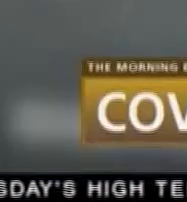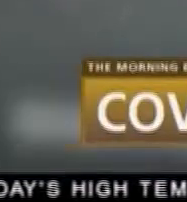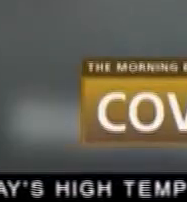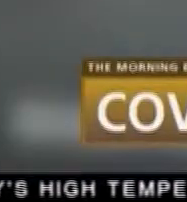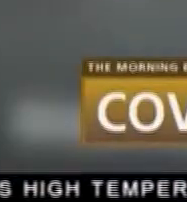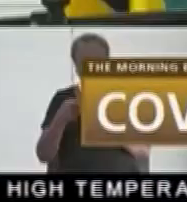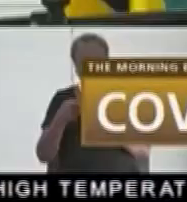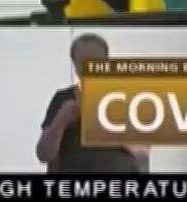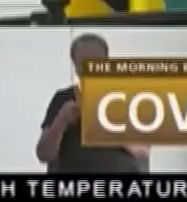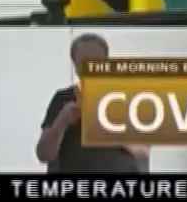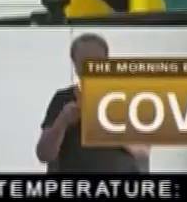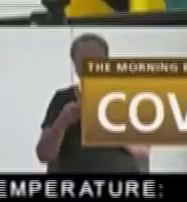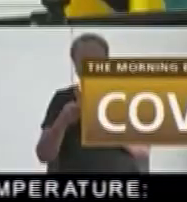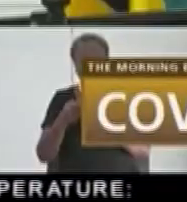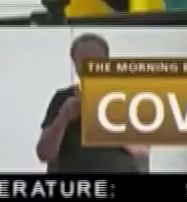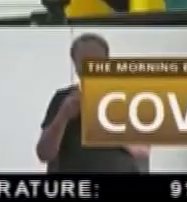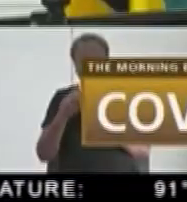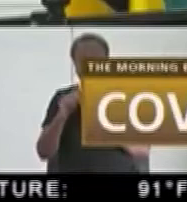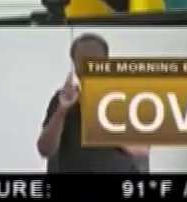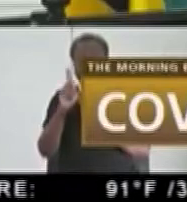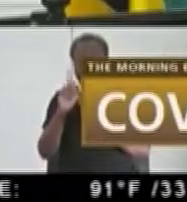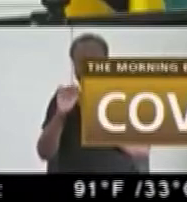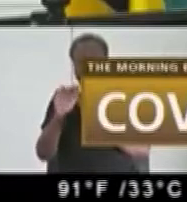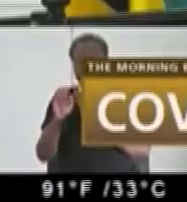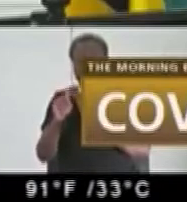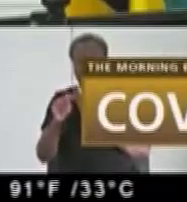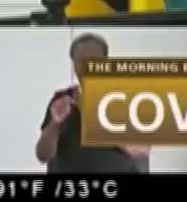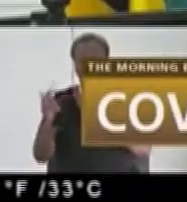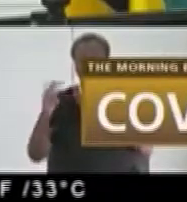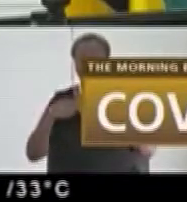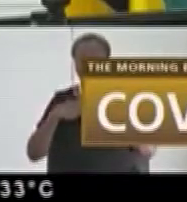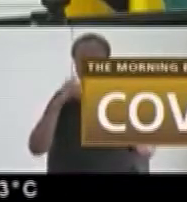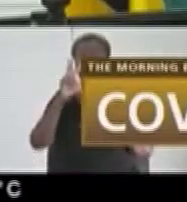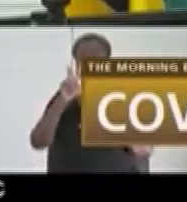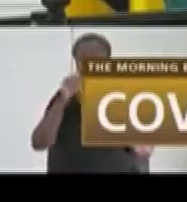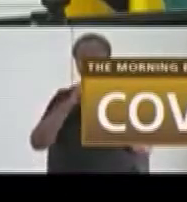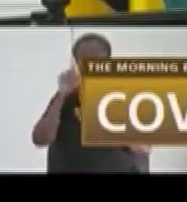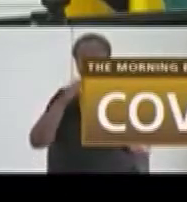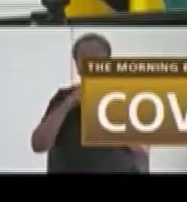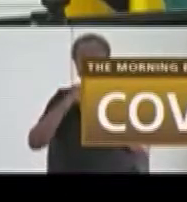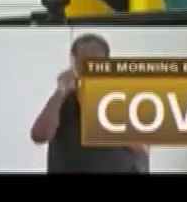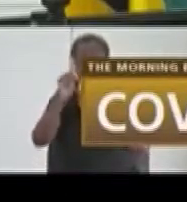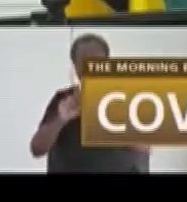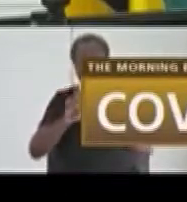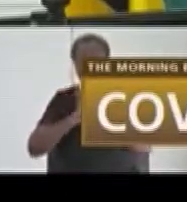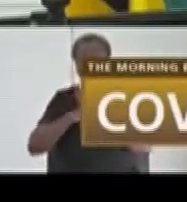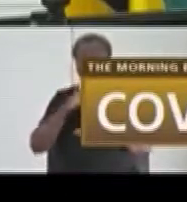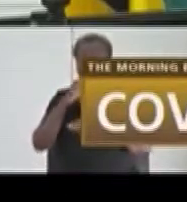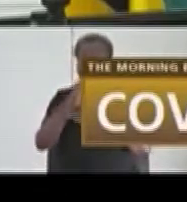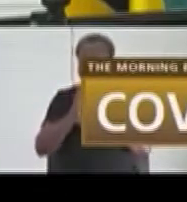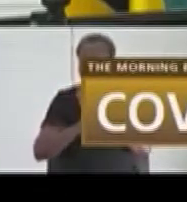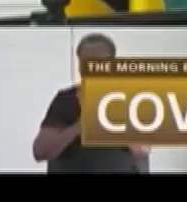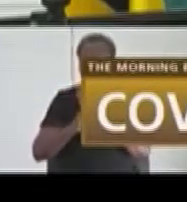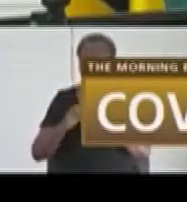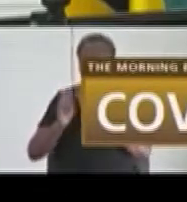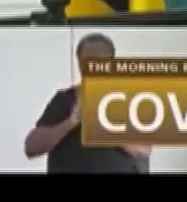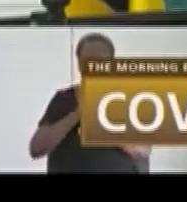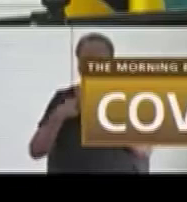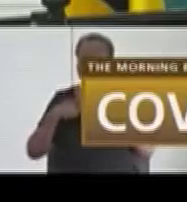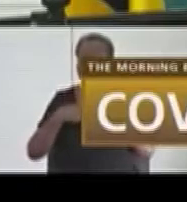testing. Although we have 3,000 tests on hand, we have fewer